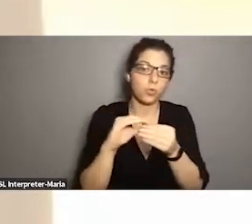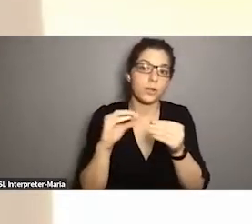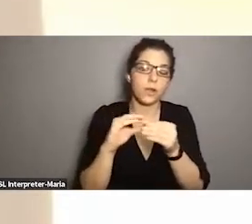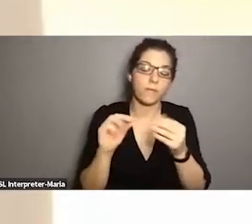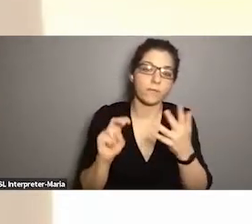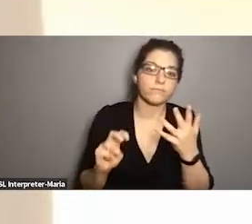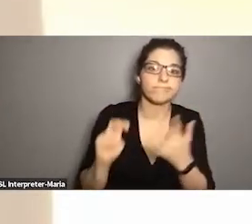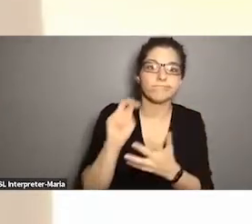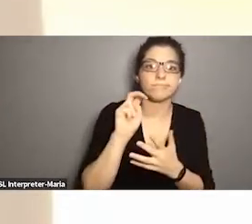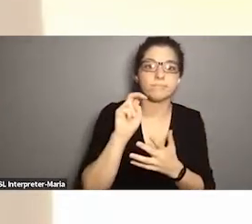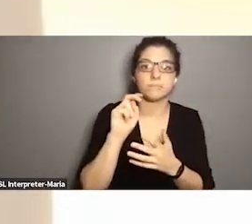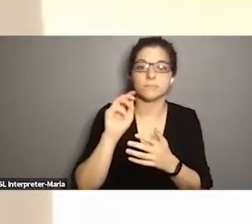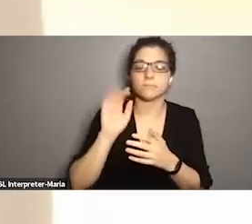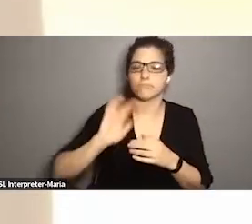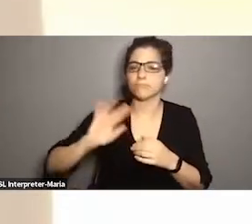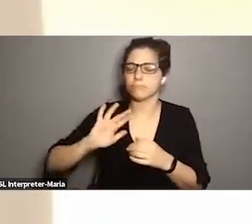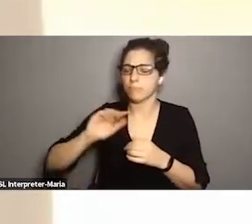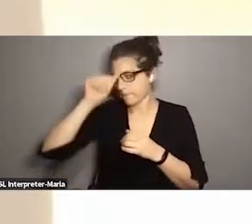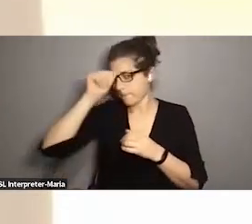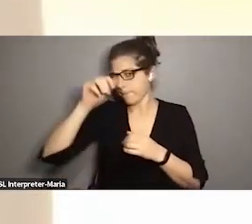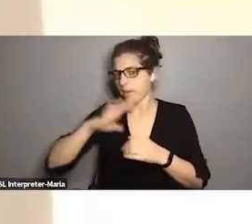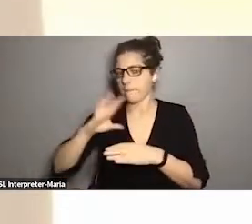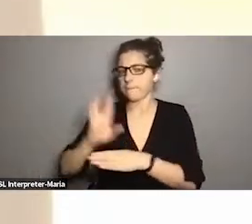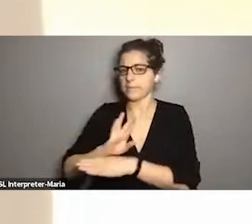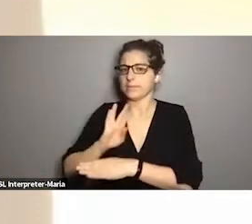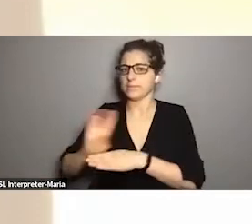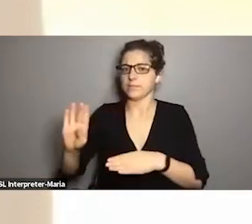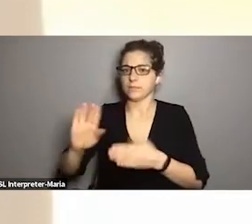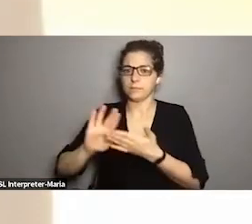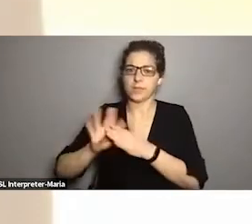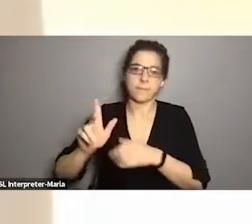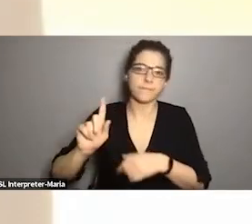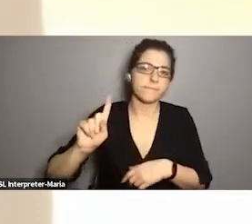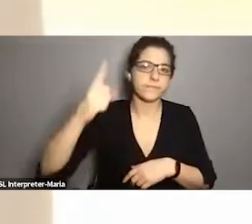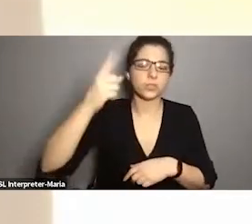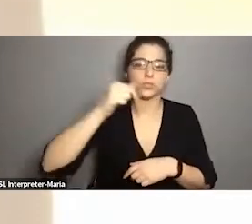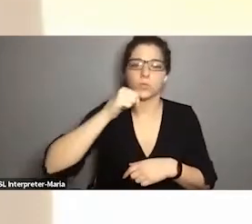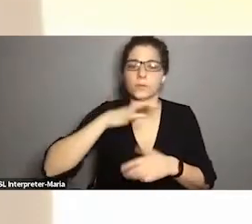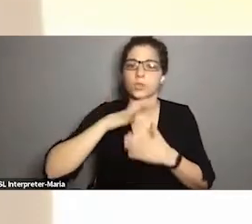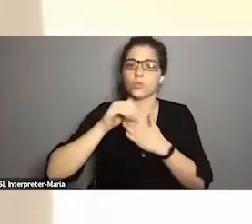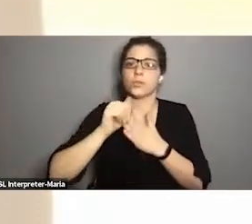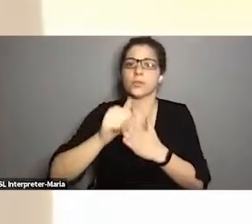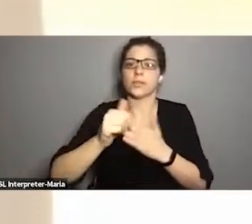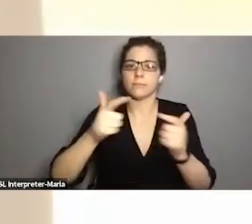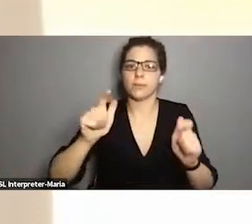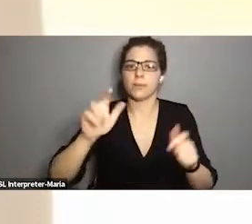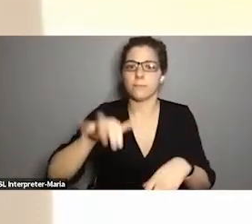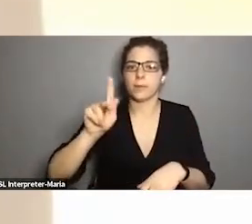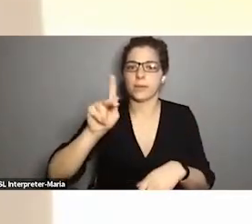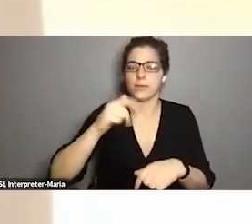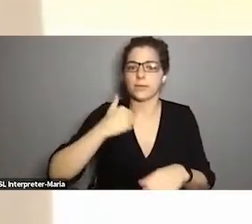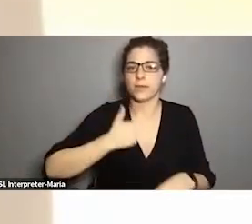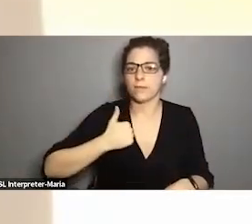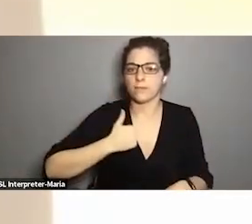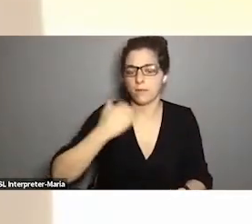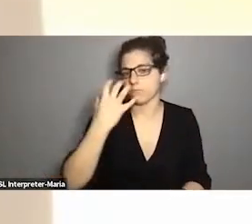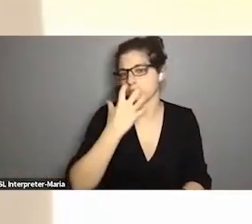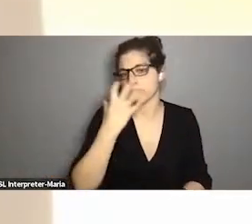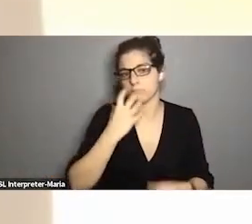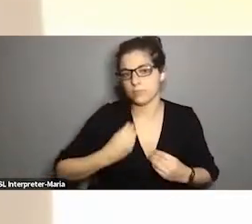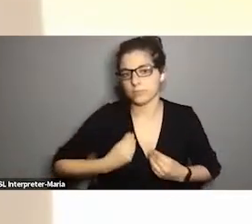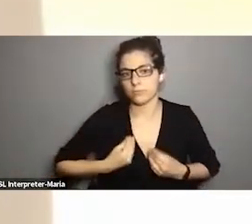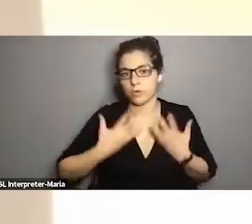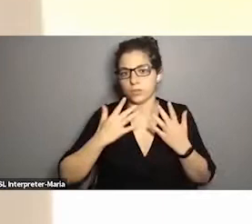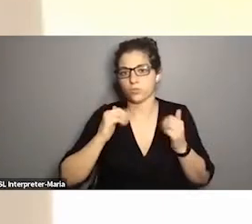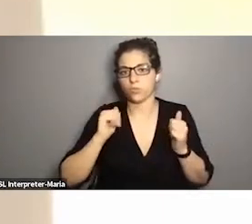of what is a traditionally male-dominated industry to become the first woman to lead a major chartered bank in Canada can be an inspiration to all